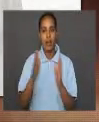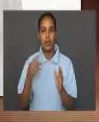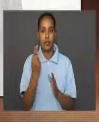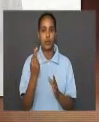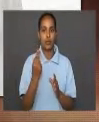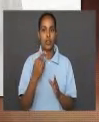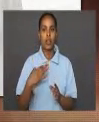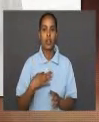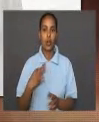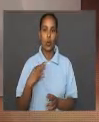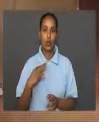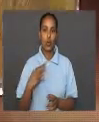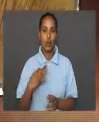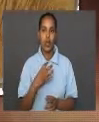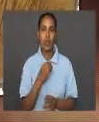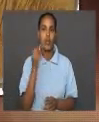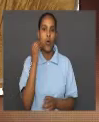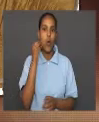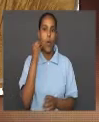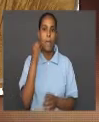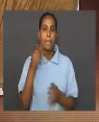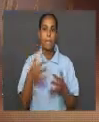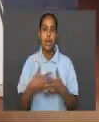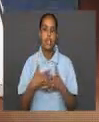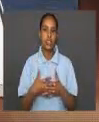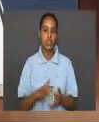used in clothing and home furnishings.